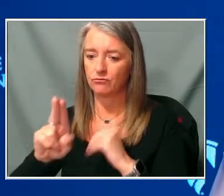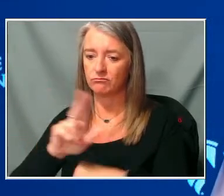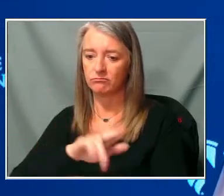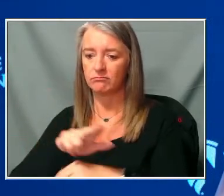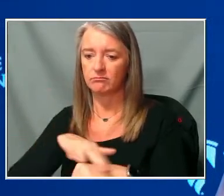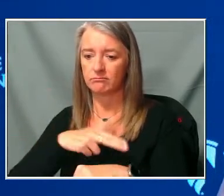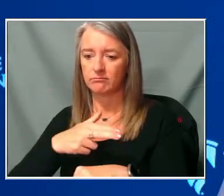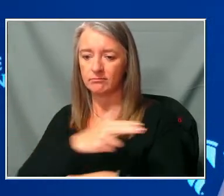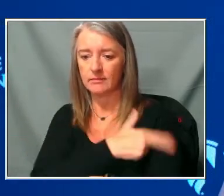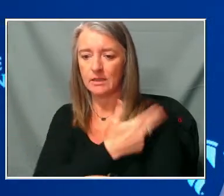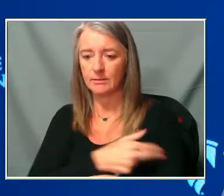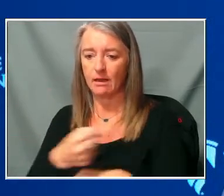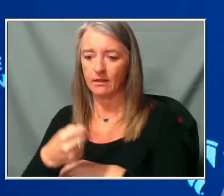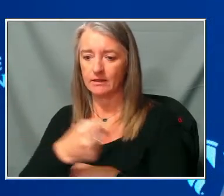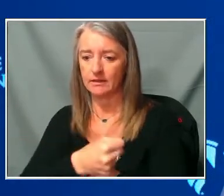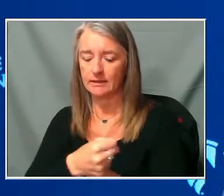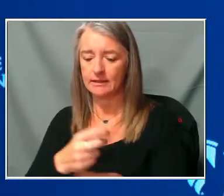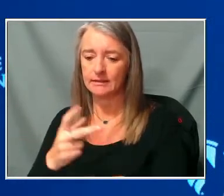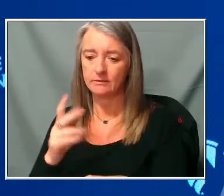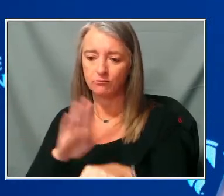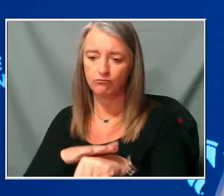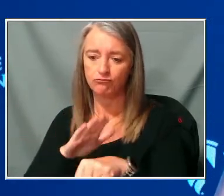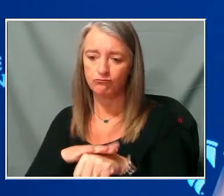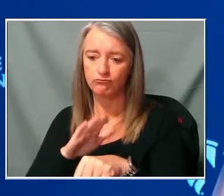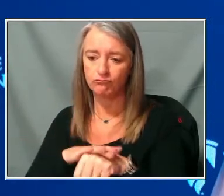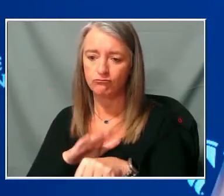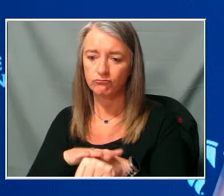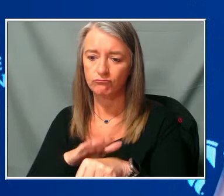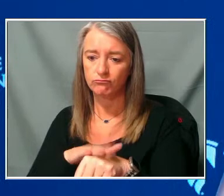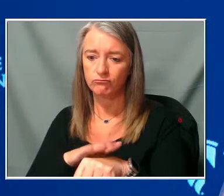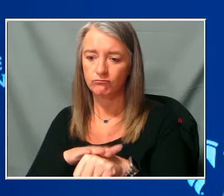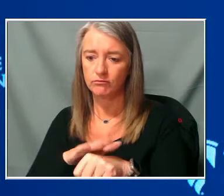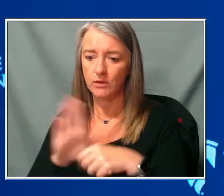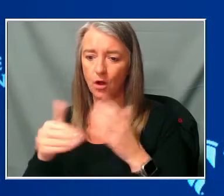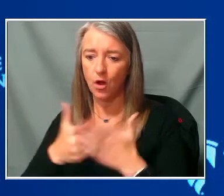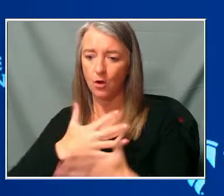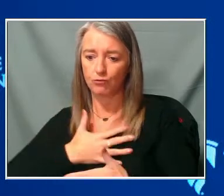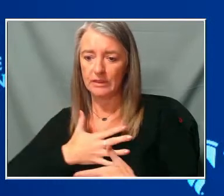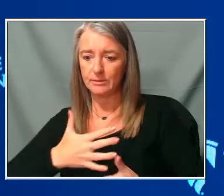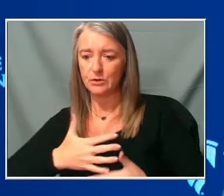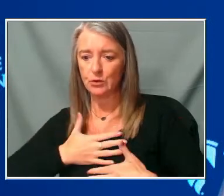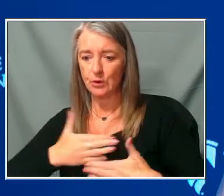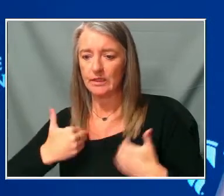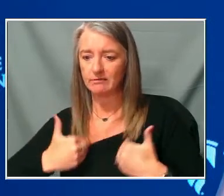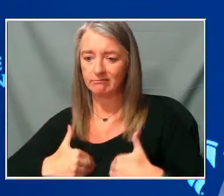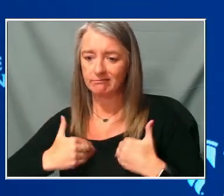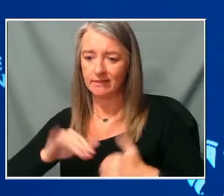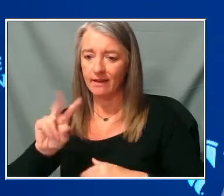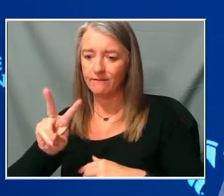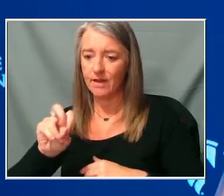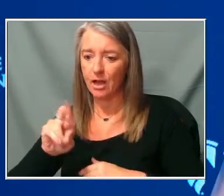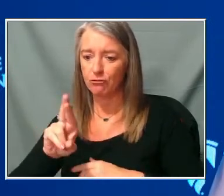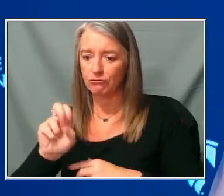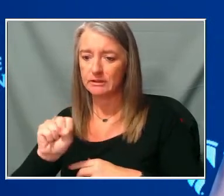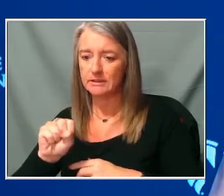hospitalizations. So keep your precautions for all respiratory viruses. The same precaution work for all viruses